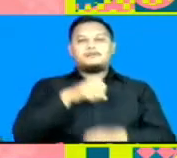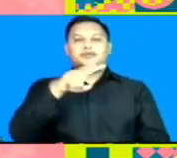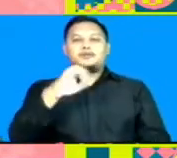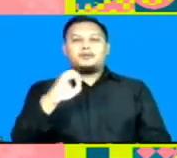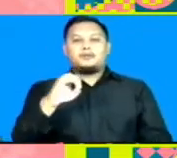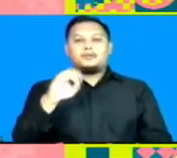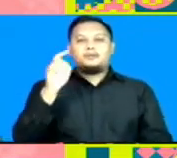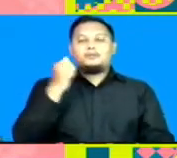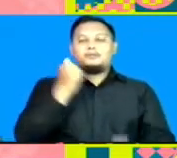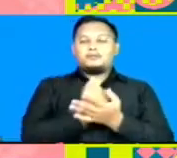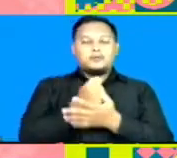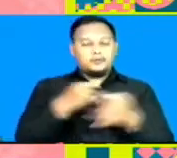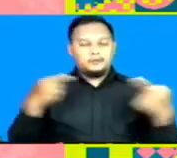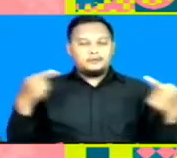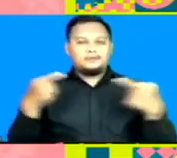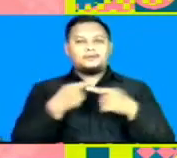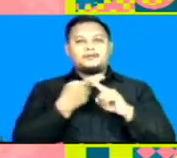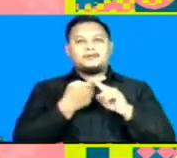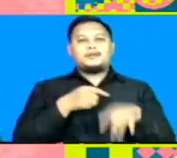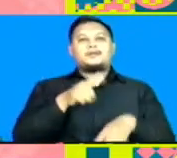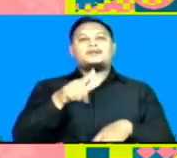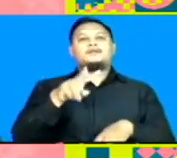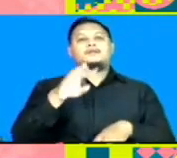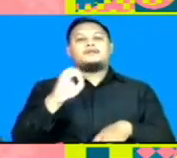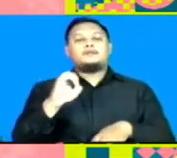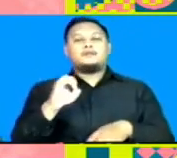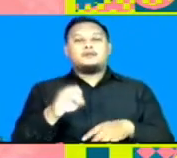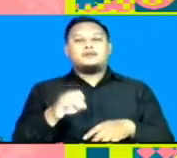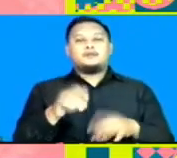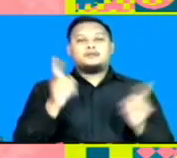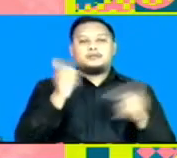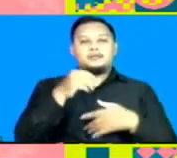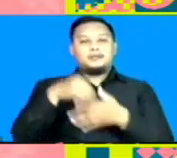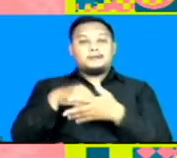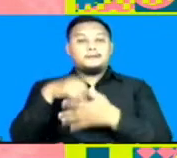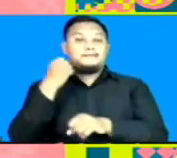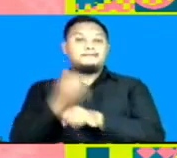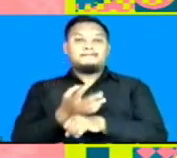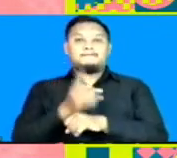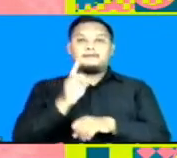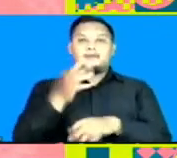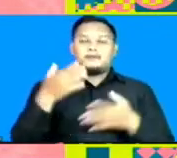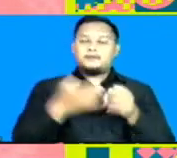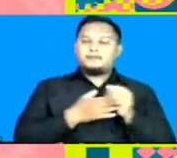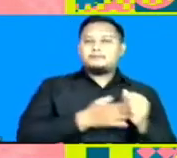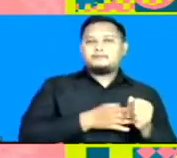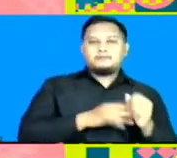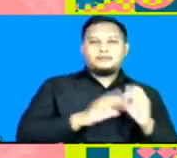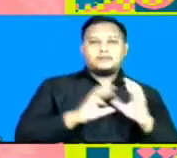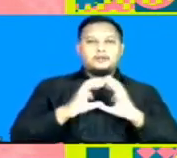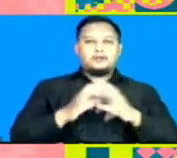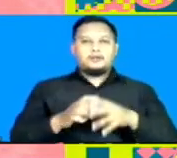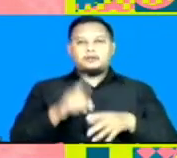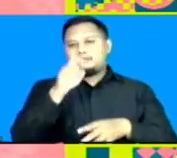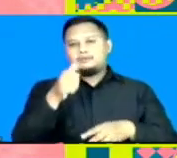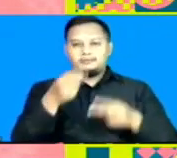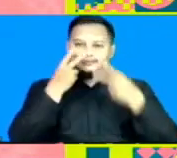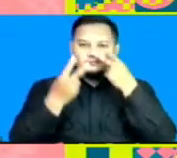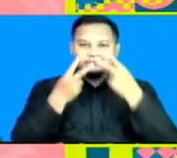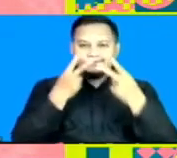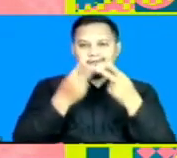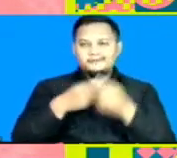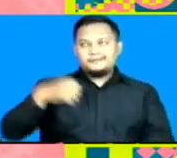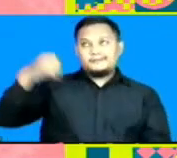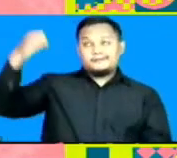because I think our leaders around the world need to know that the sun around which all the planets will orbit is actually